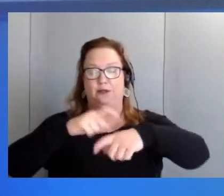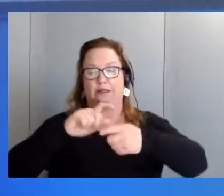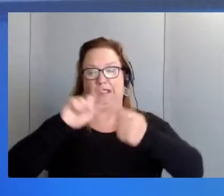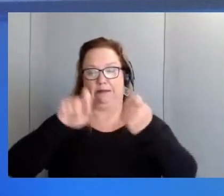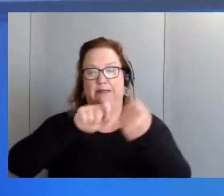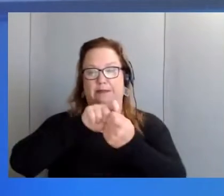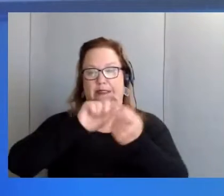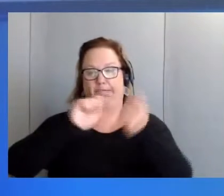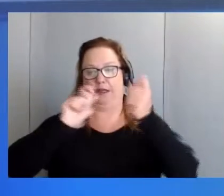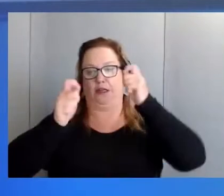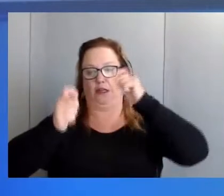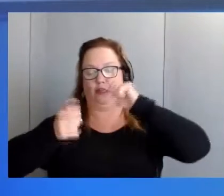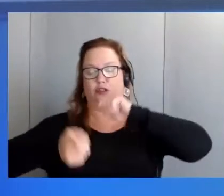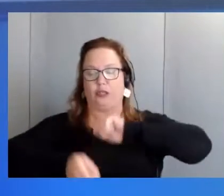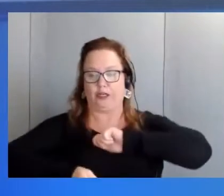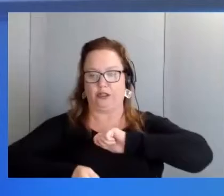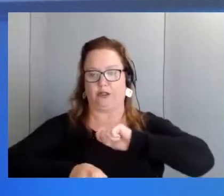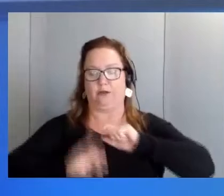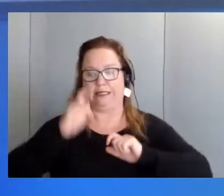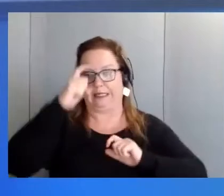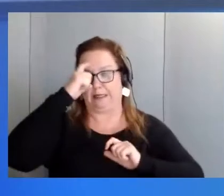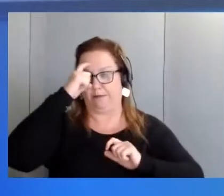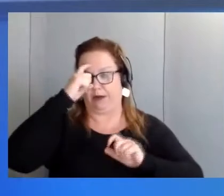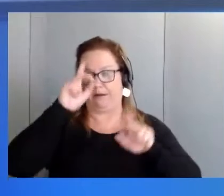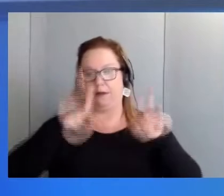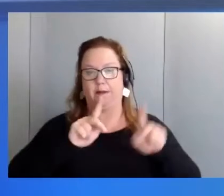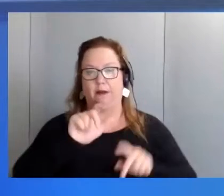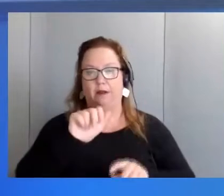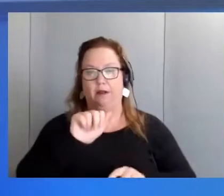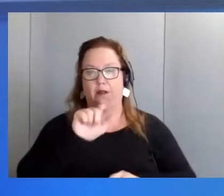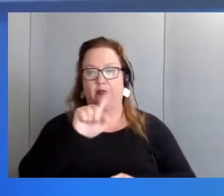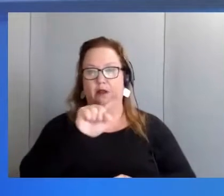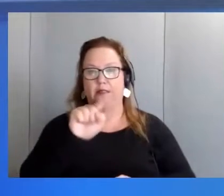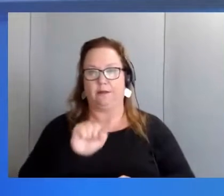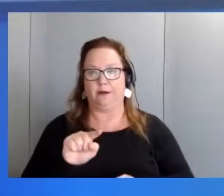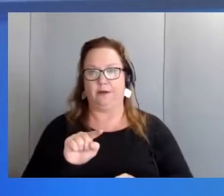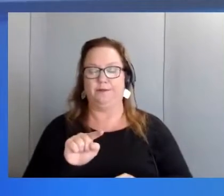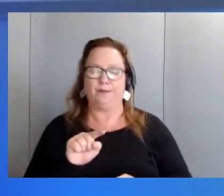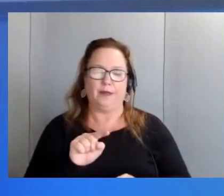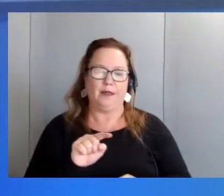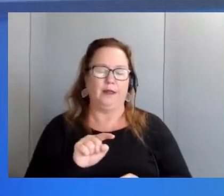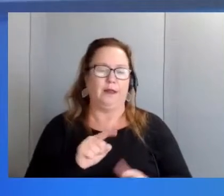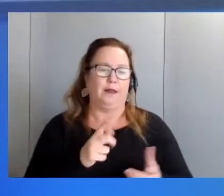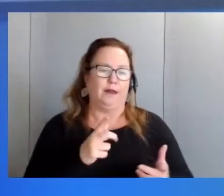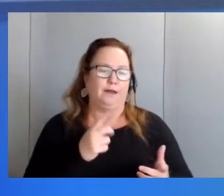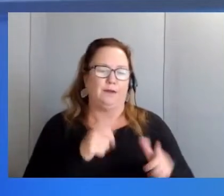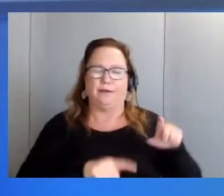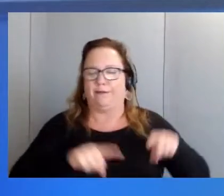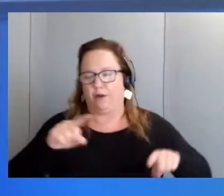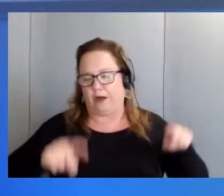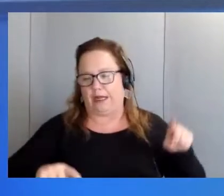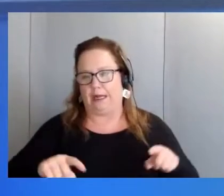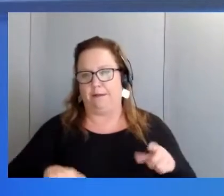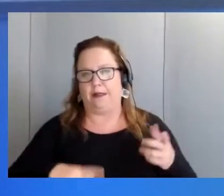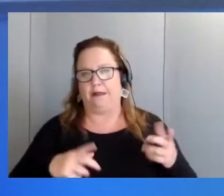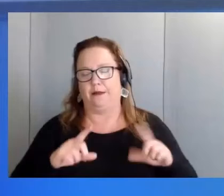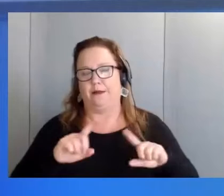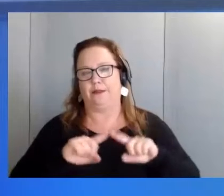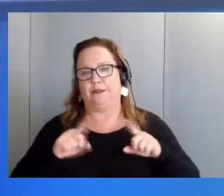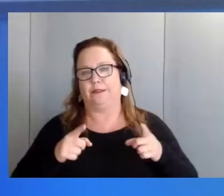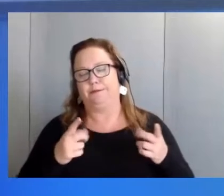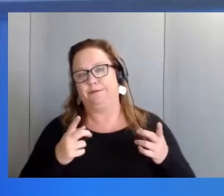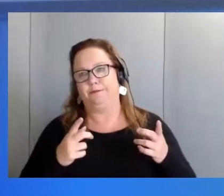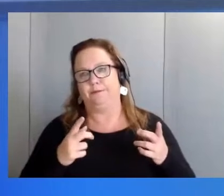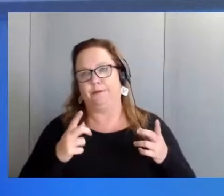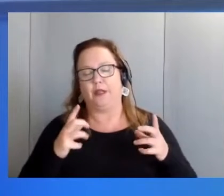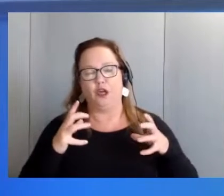of people with Alzheimer's disease, and they're somewhat stereotypical. Everybody's a little different, but so there's a signature of sort of